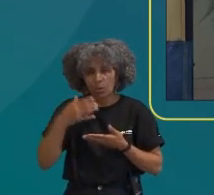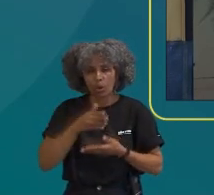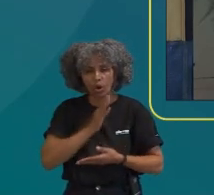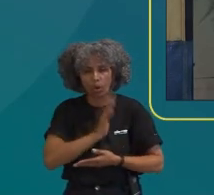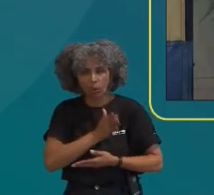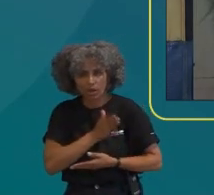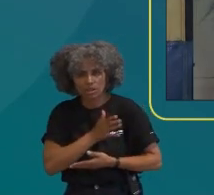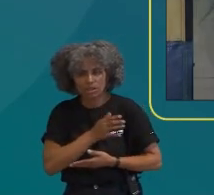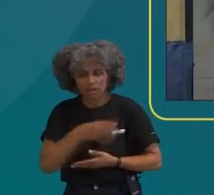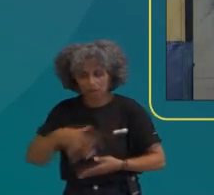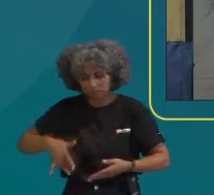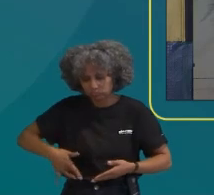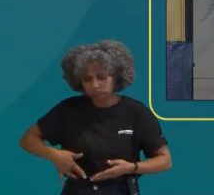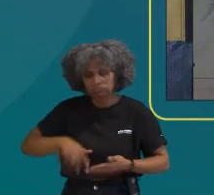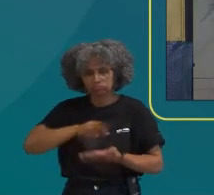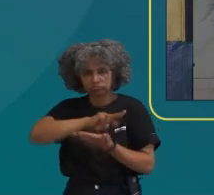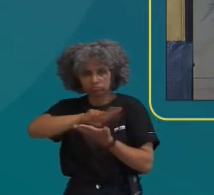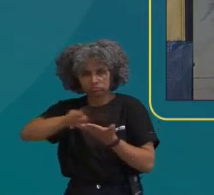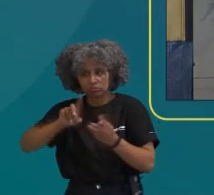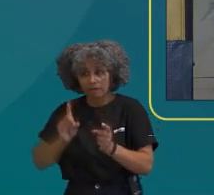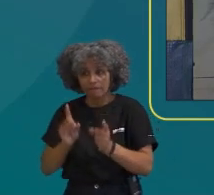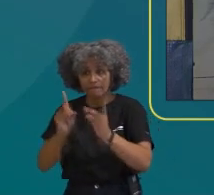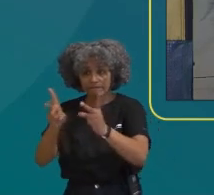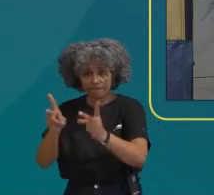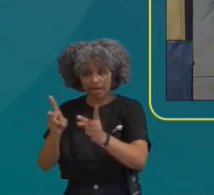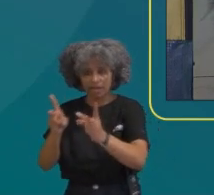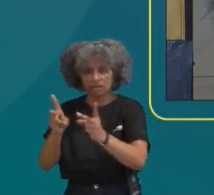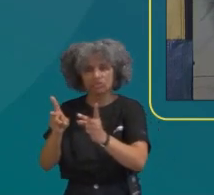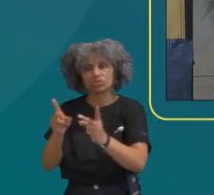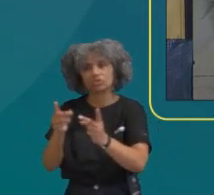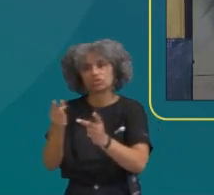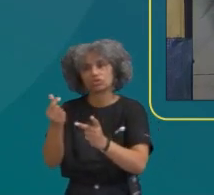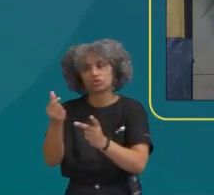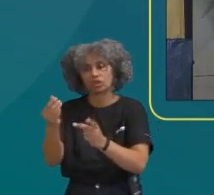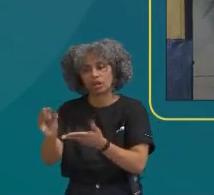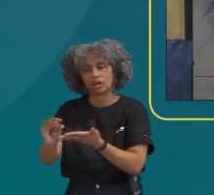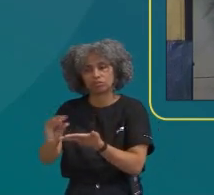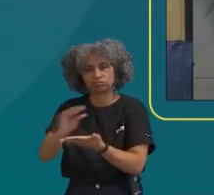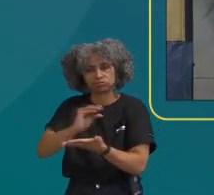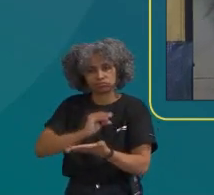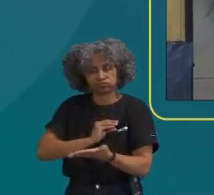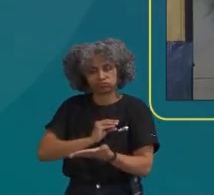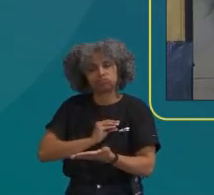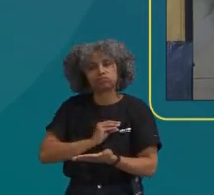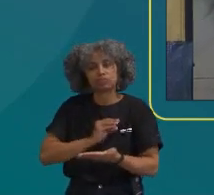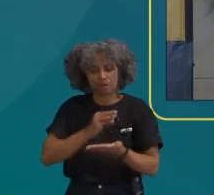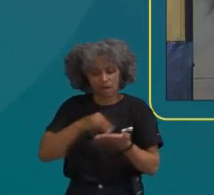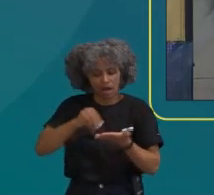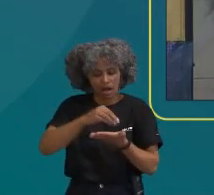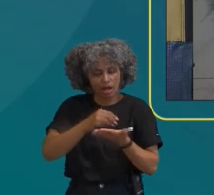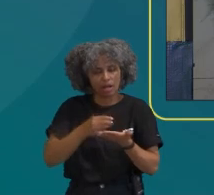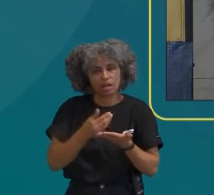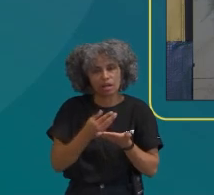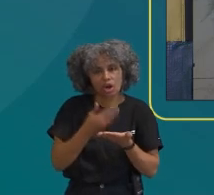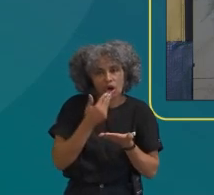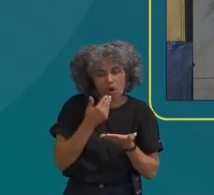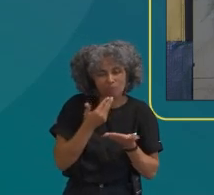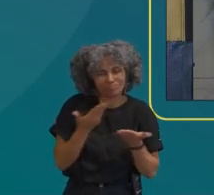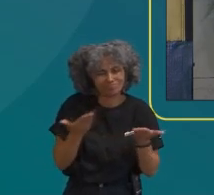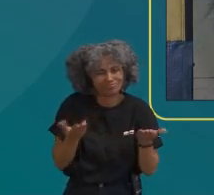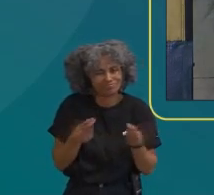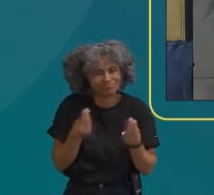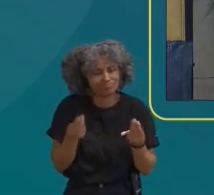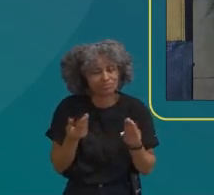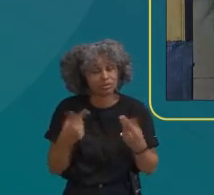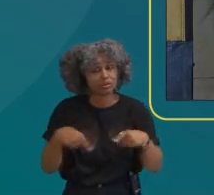alive. And now you have turned this around within a couple of years. and it's under your leadership. So let us